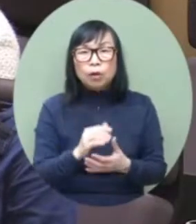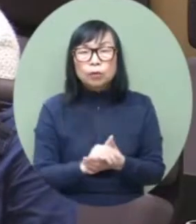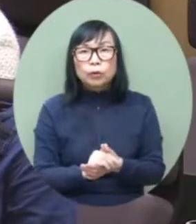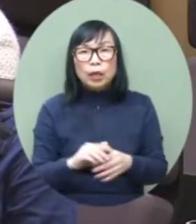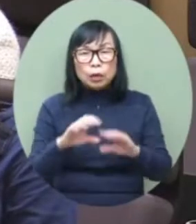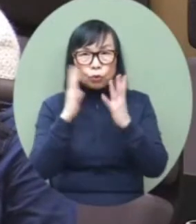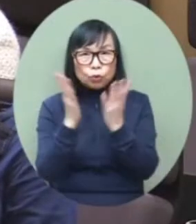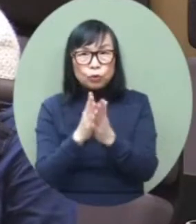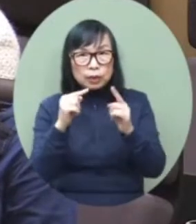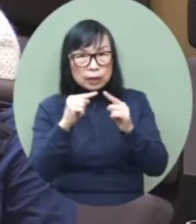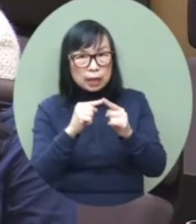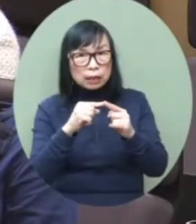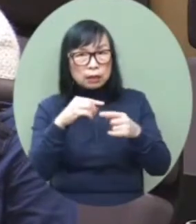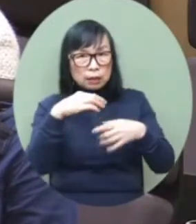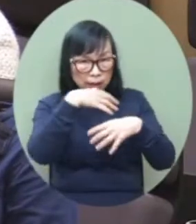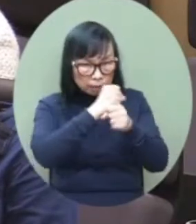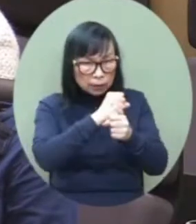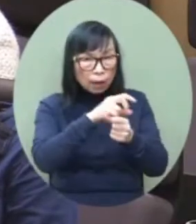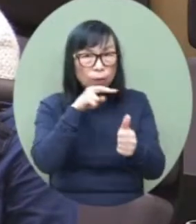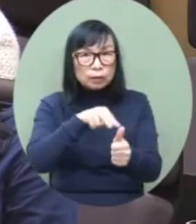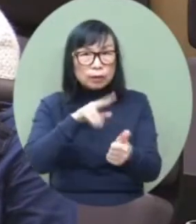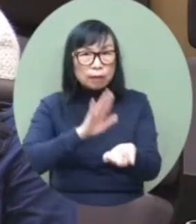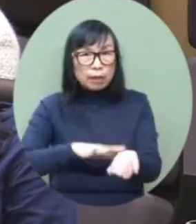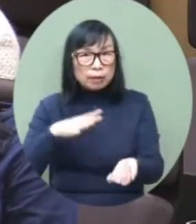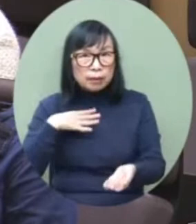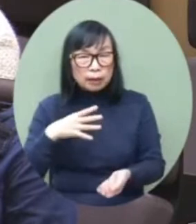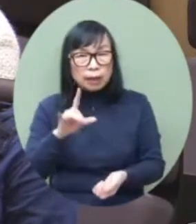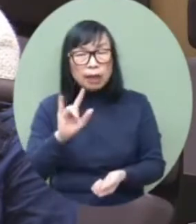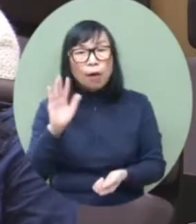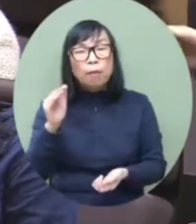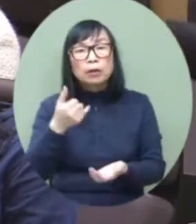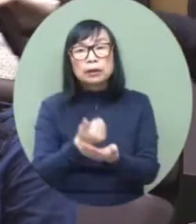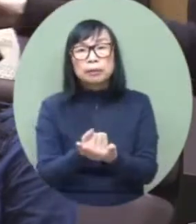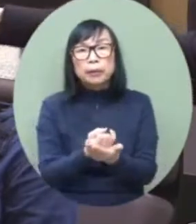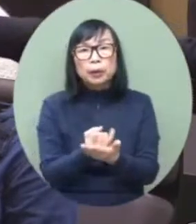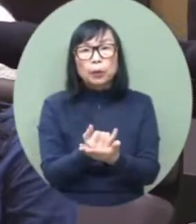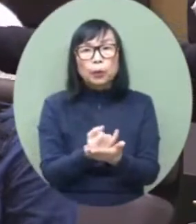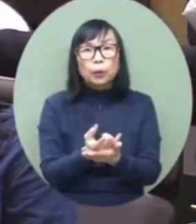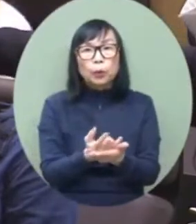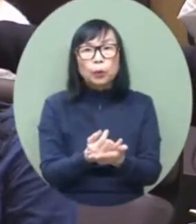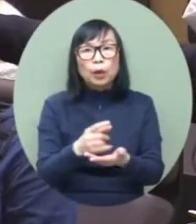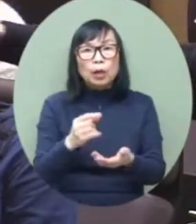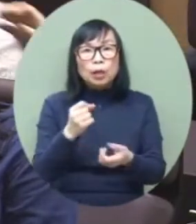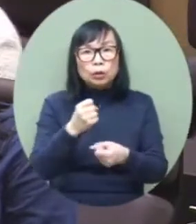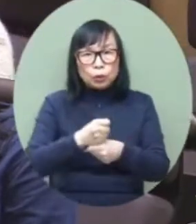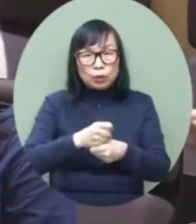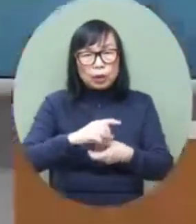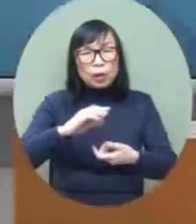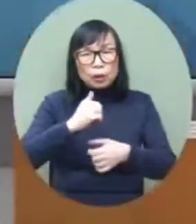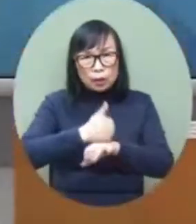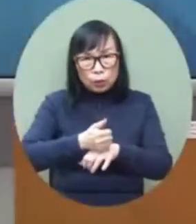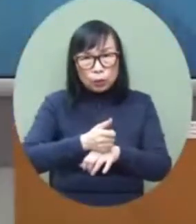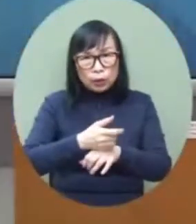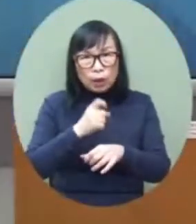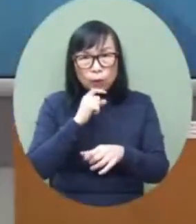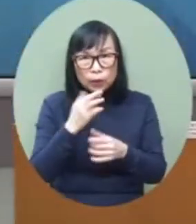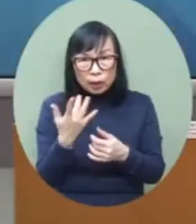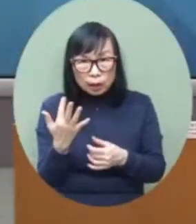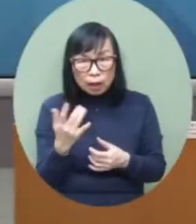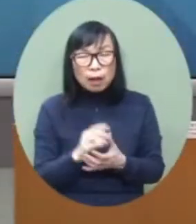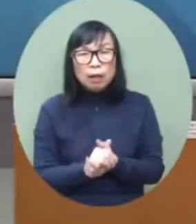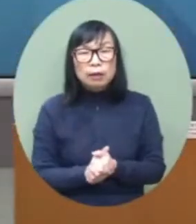And can you assess the possibility of doing so? Thank you. Well, thank you for your questions. For the first